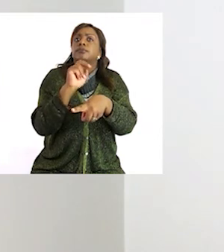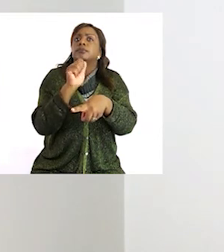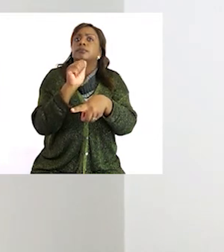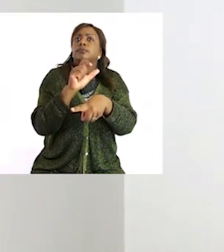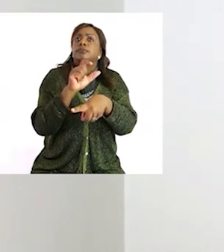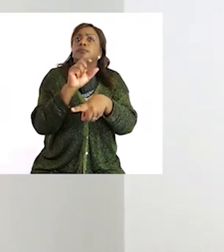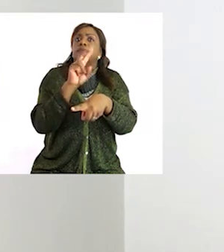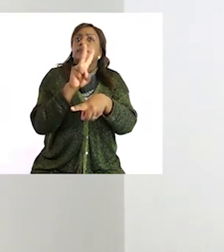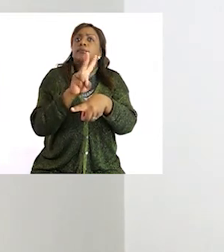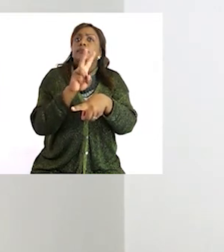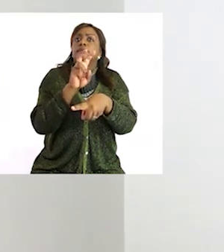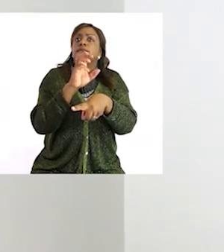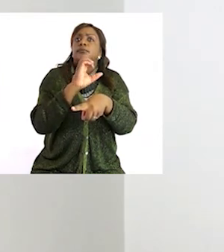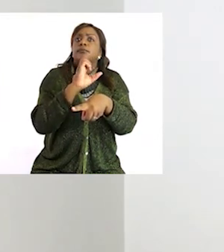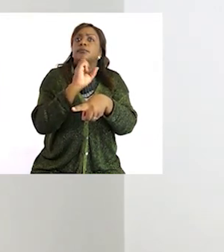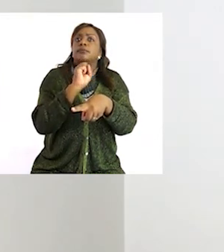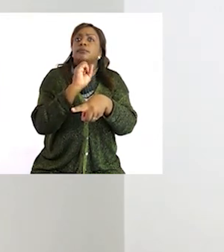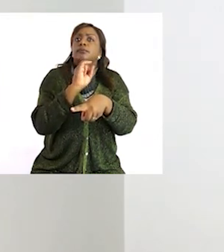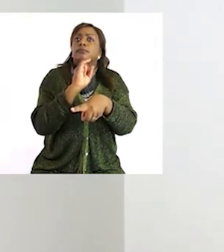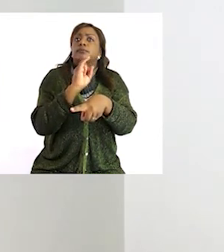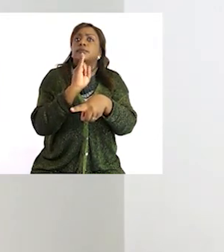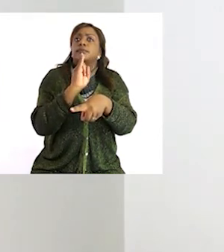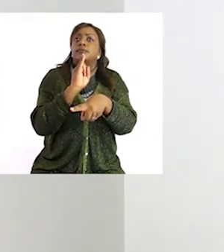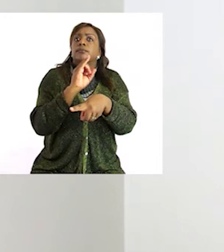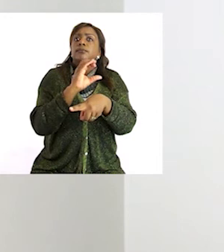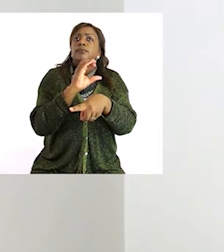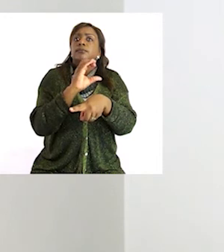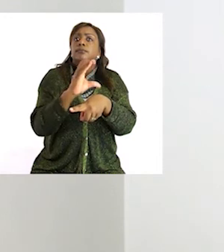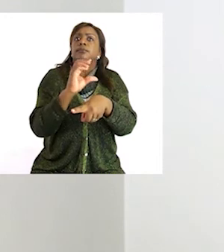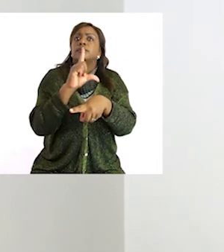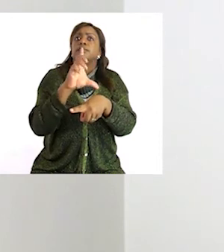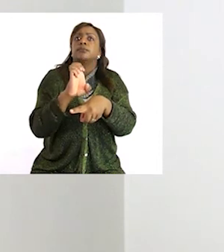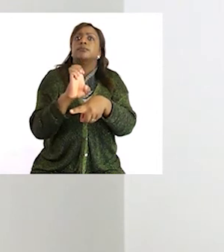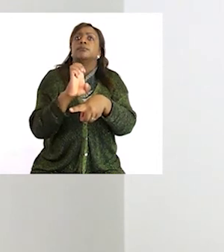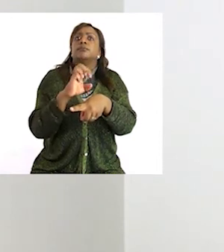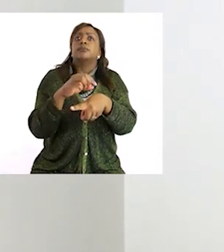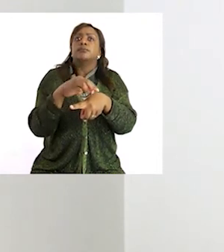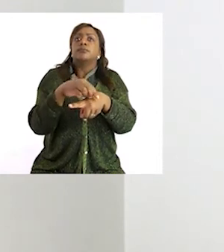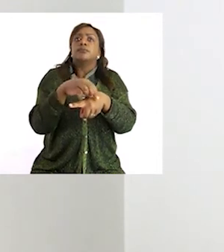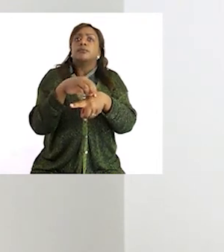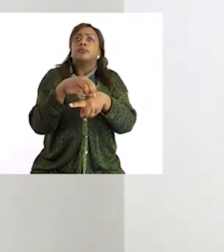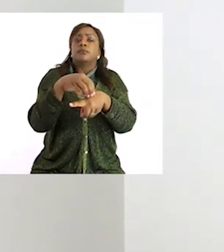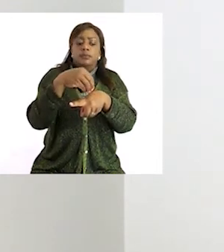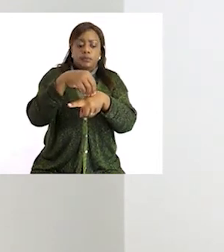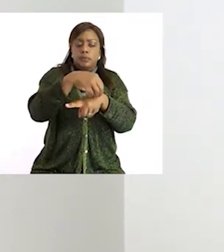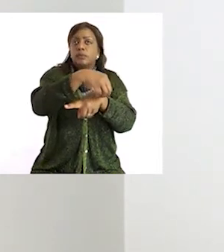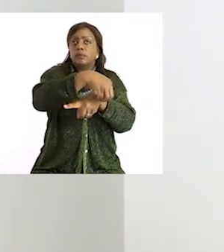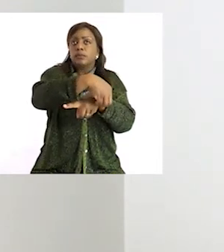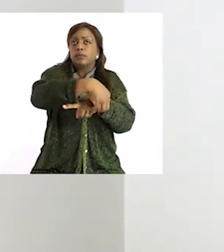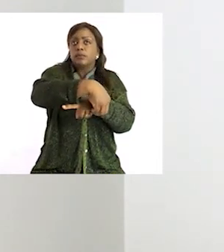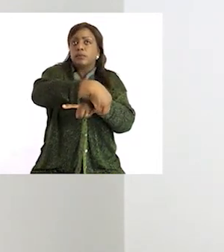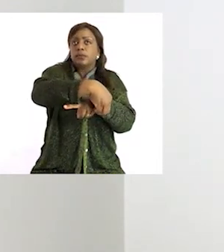And from the seminal vessel, there's another structure where it goes into called the prostate